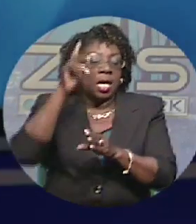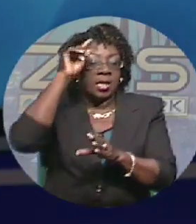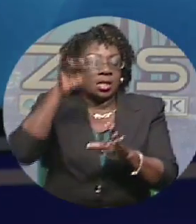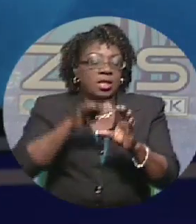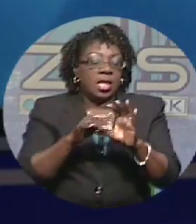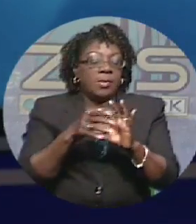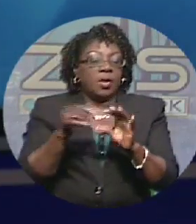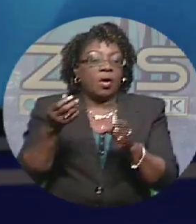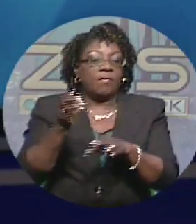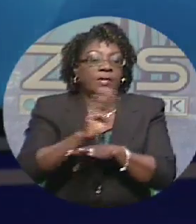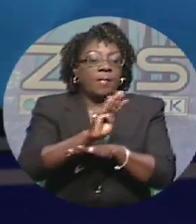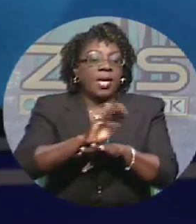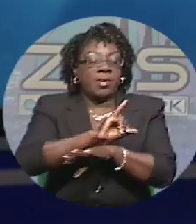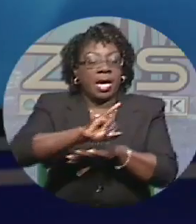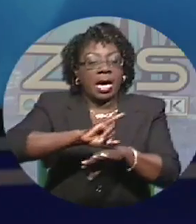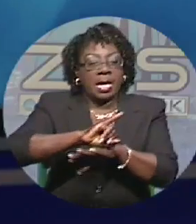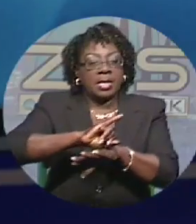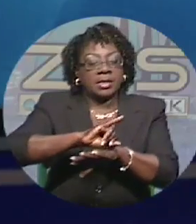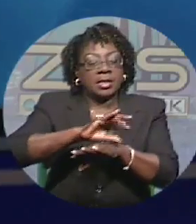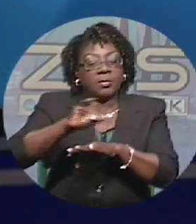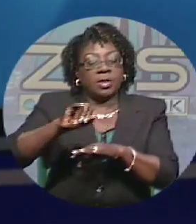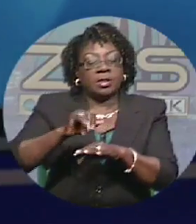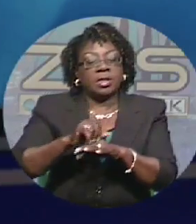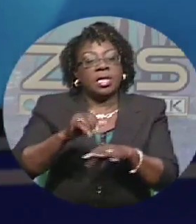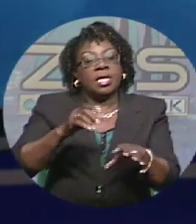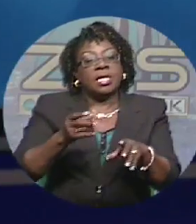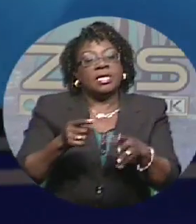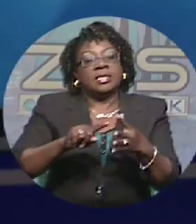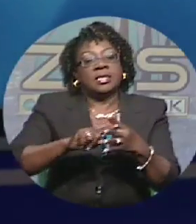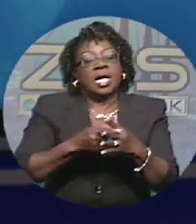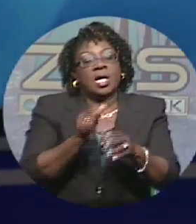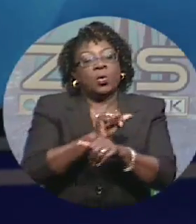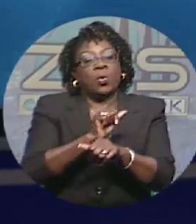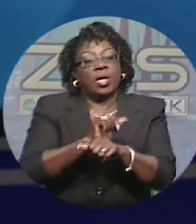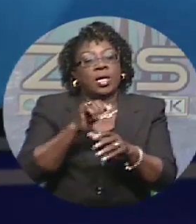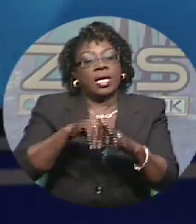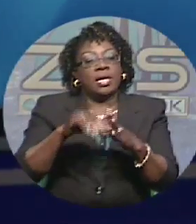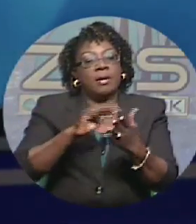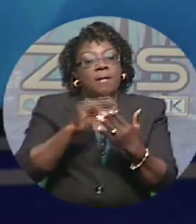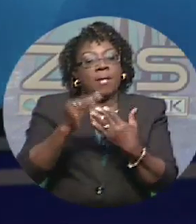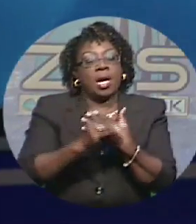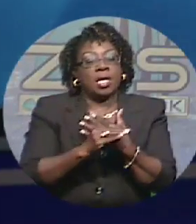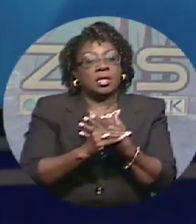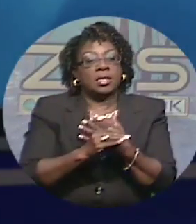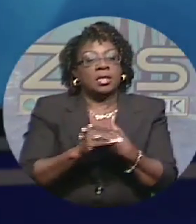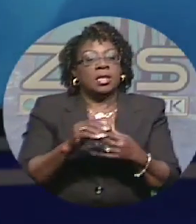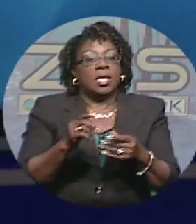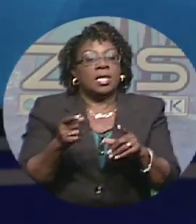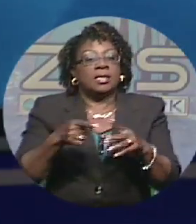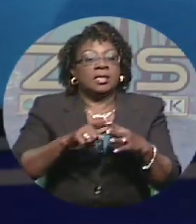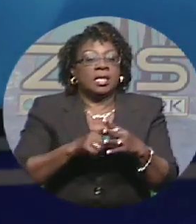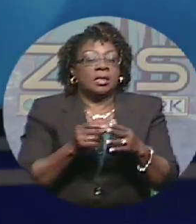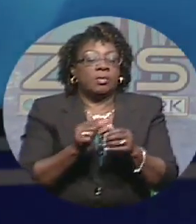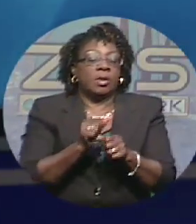Advisory Board. Dargavich, who took up the post in March, wasted no time zeroing in on marina activities and promotion.